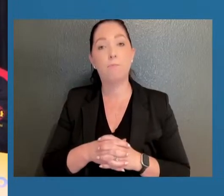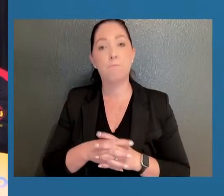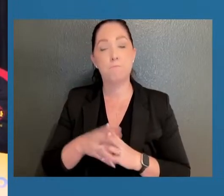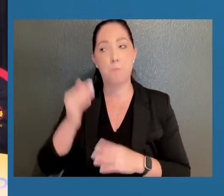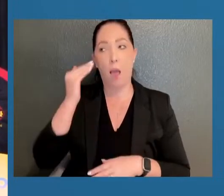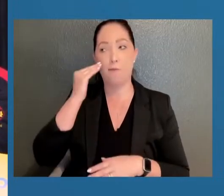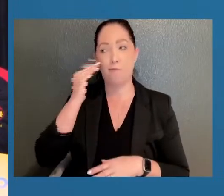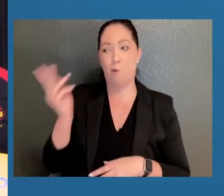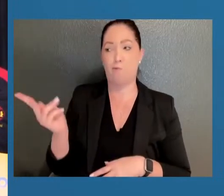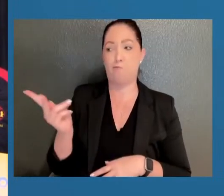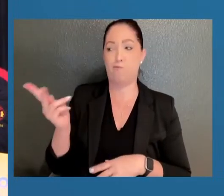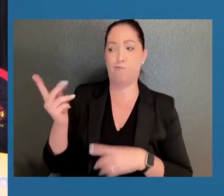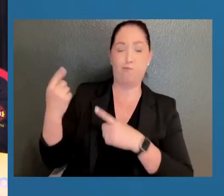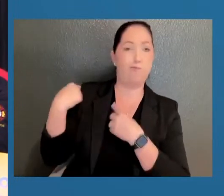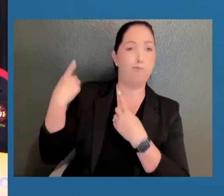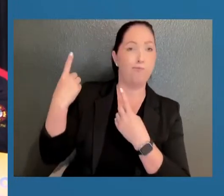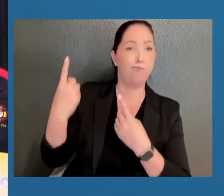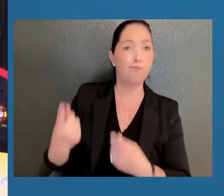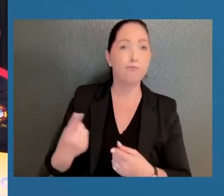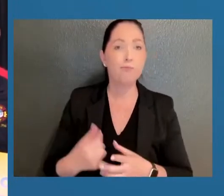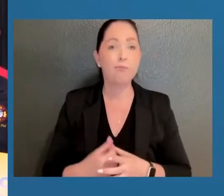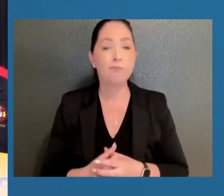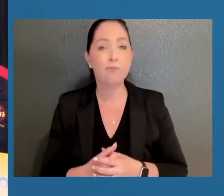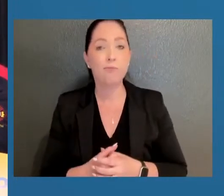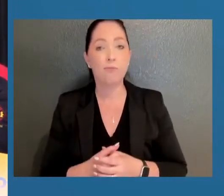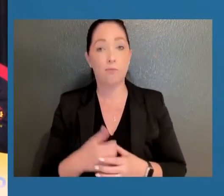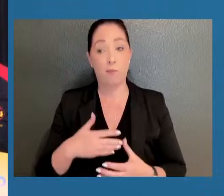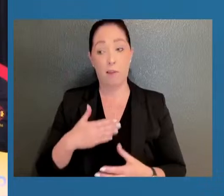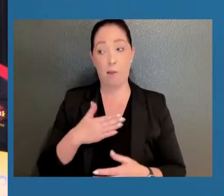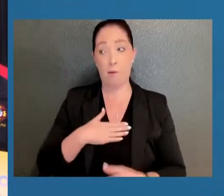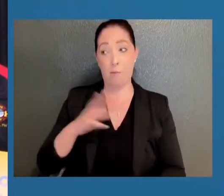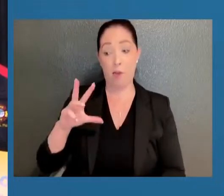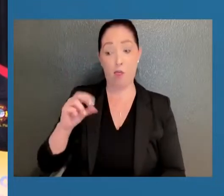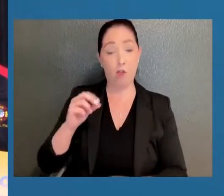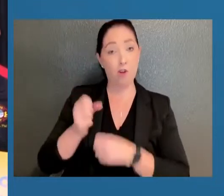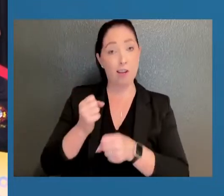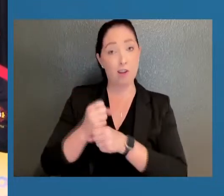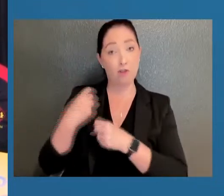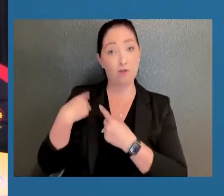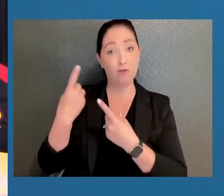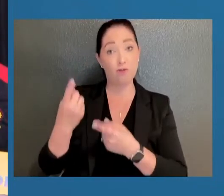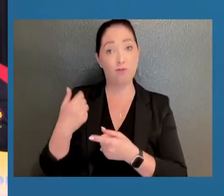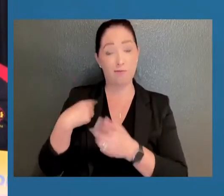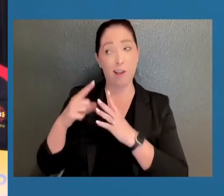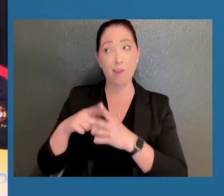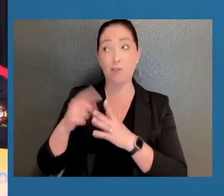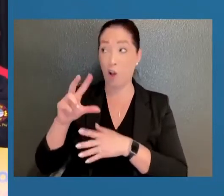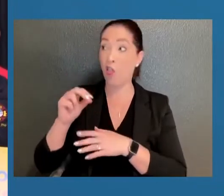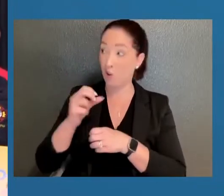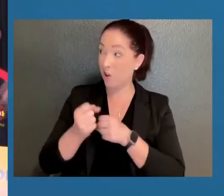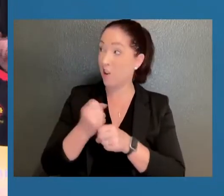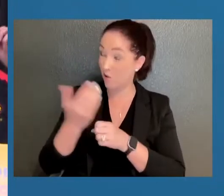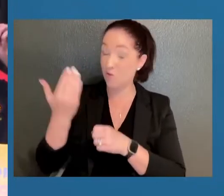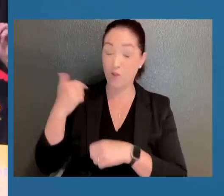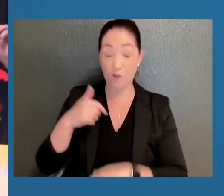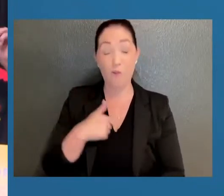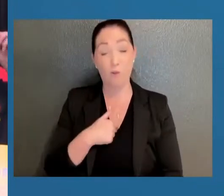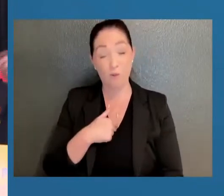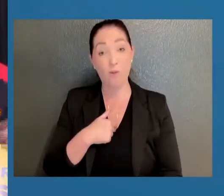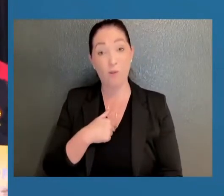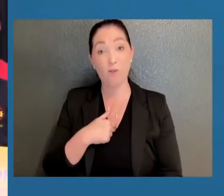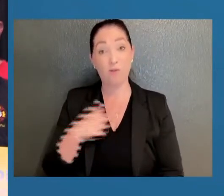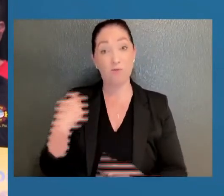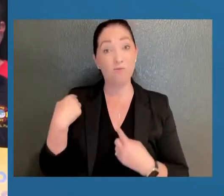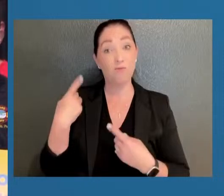long time. And for my 30 years, I started this 30 years ago, this journey, and for most of